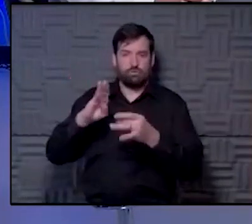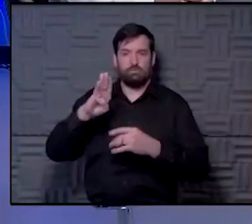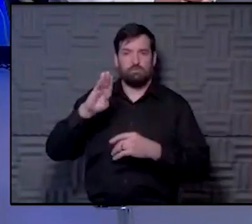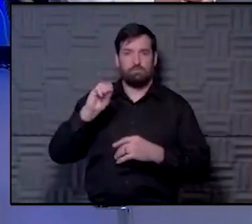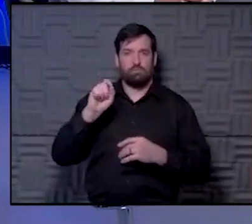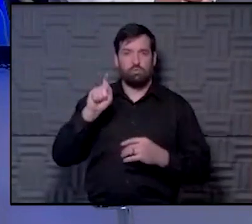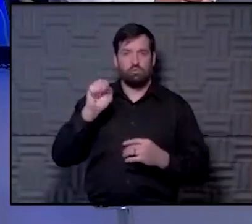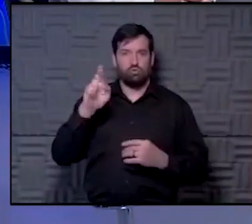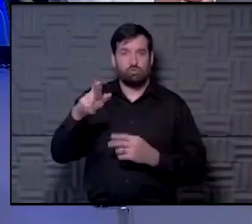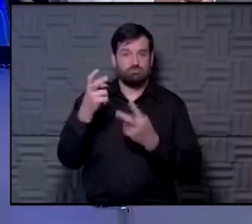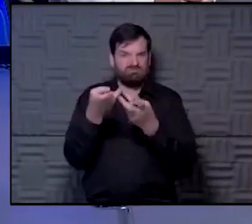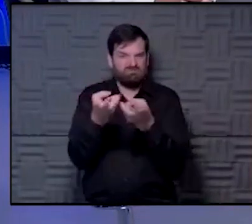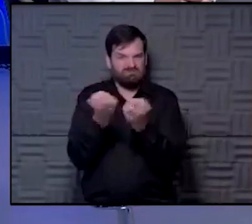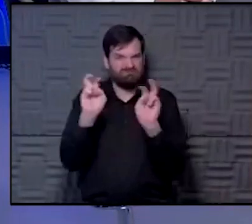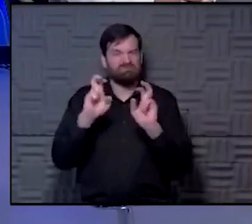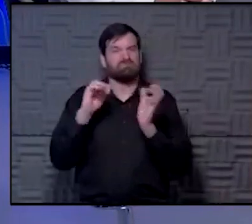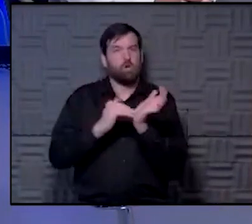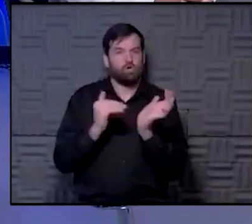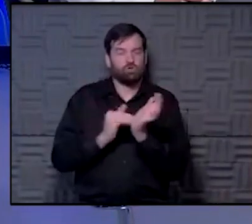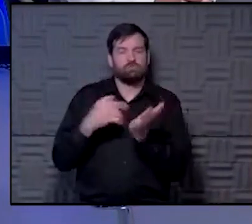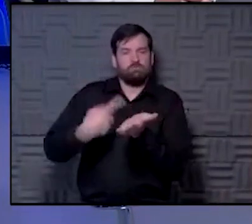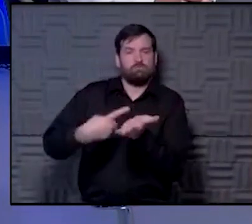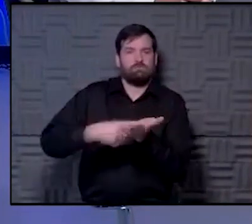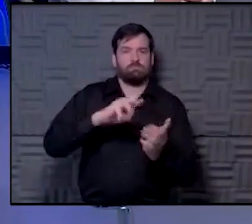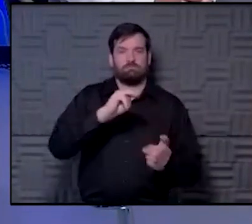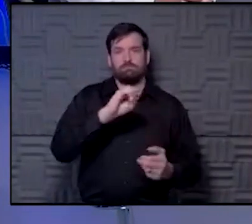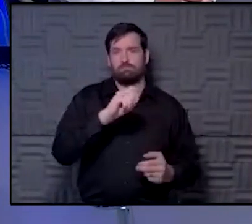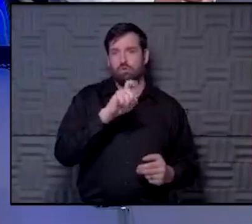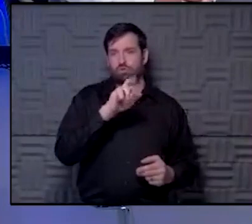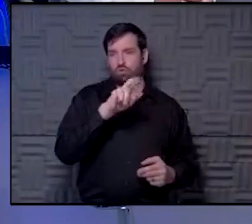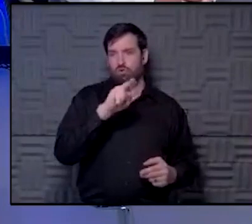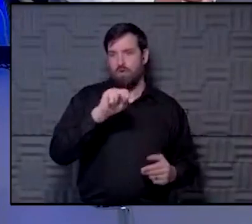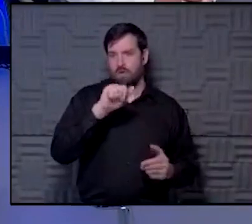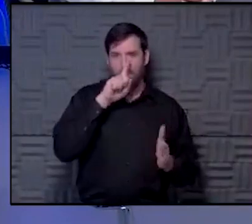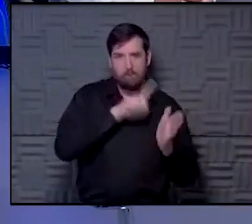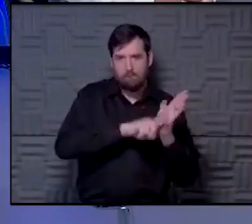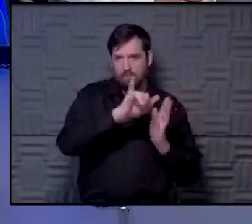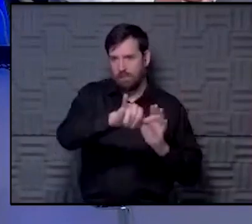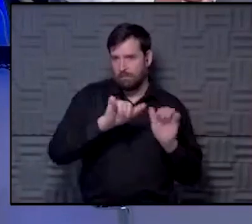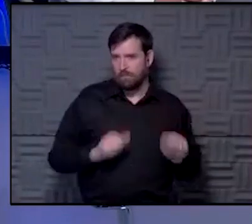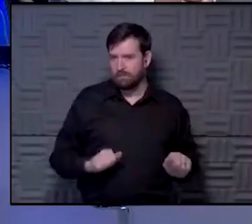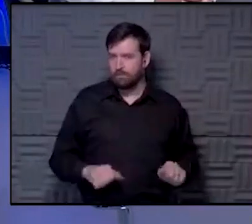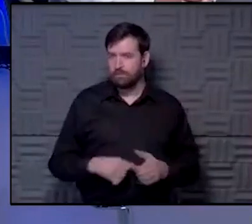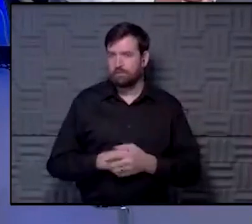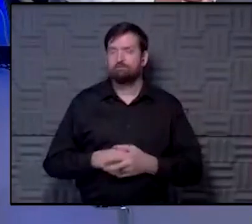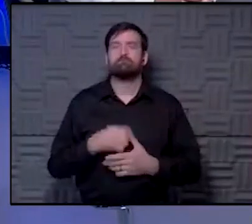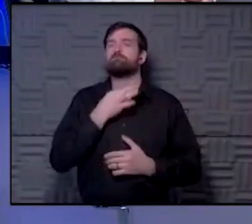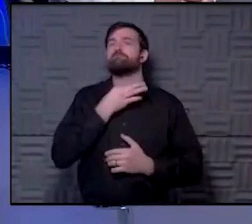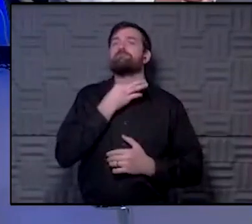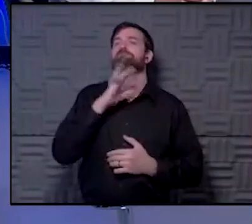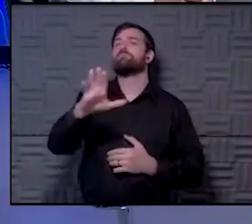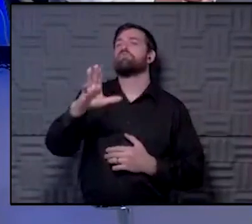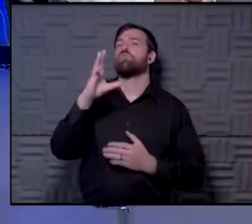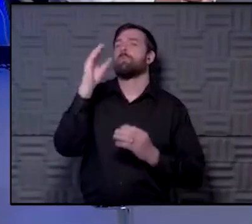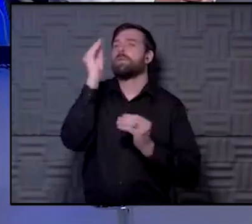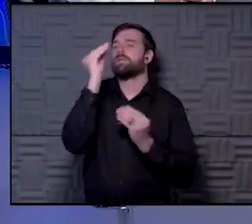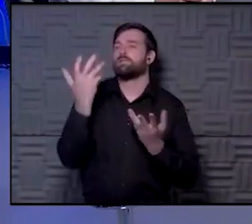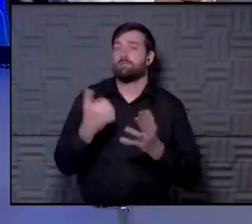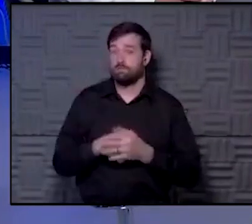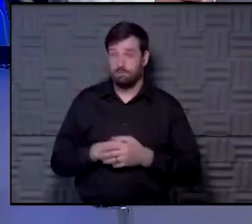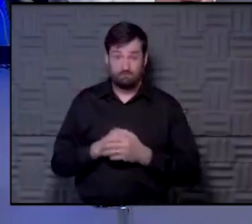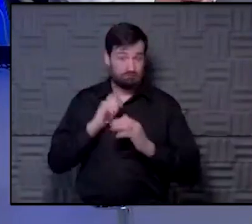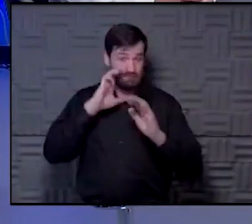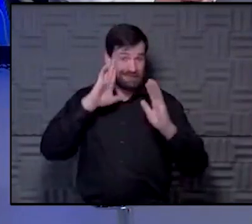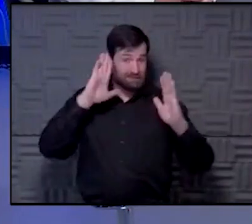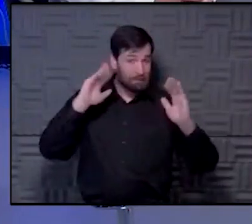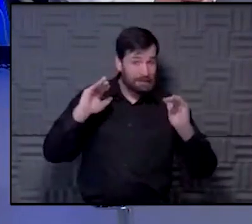that doctors on the panel have talked about Moderna looking into this possibility. I was just curious, your thoughts on this. Is this